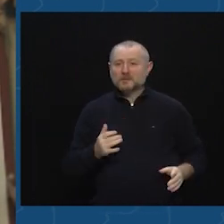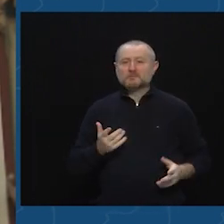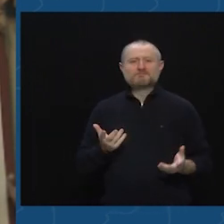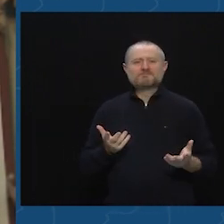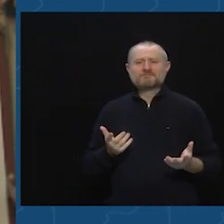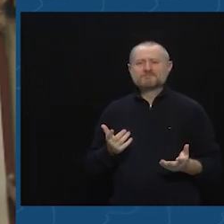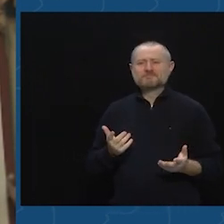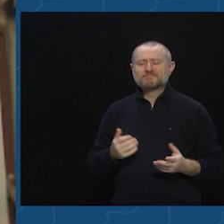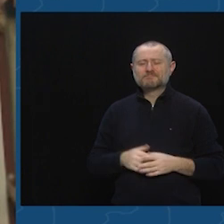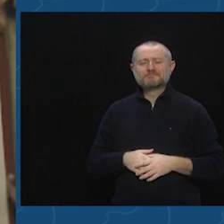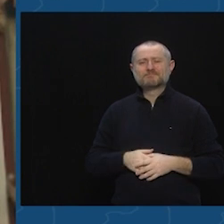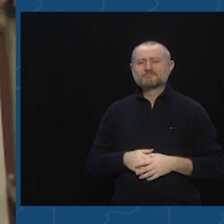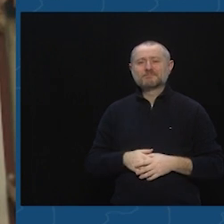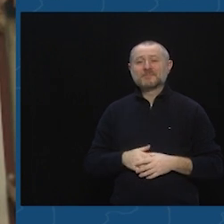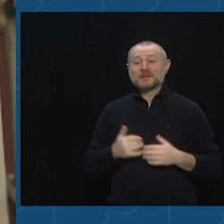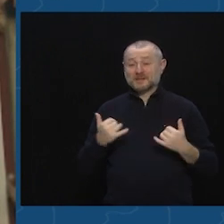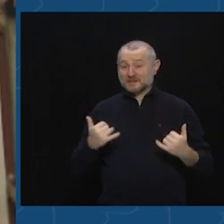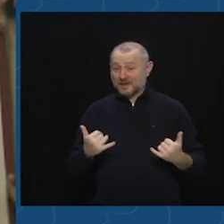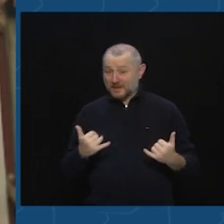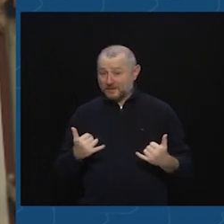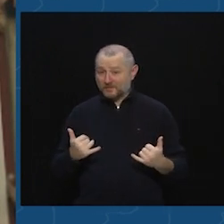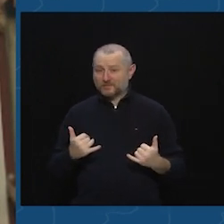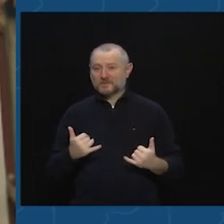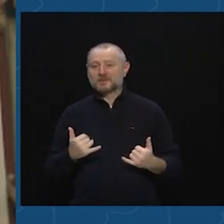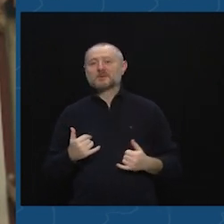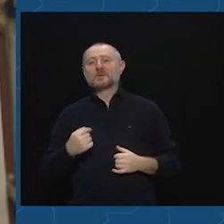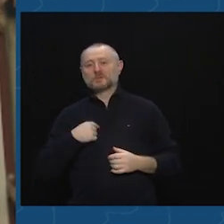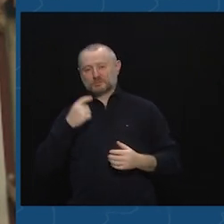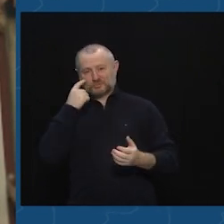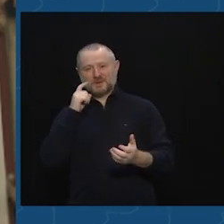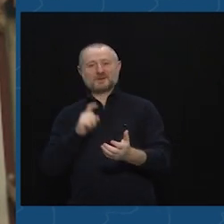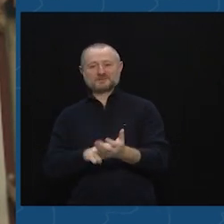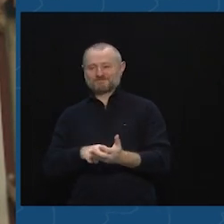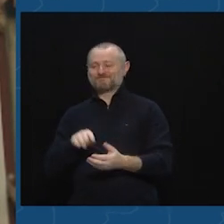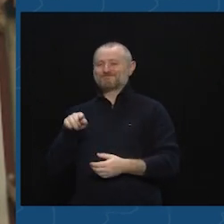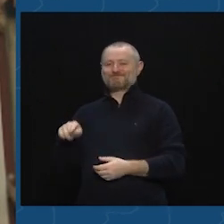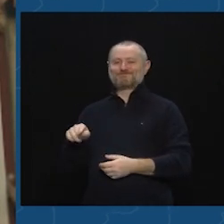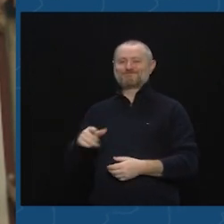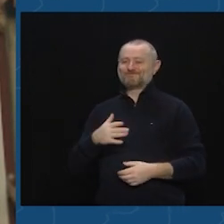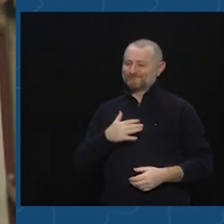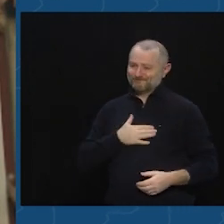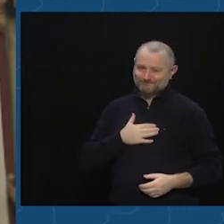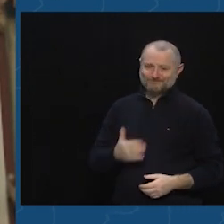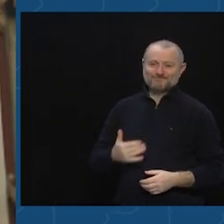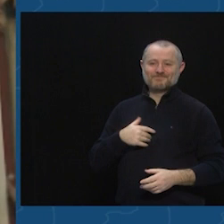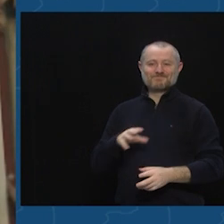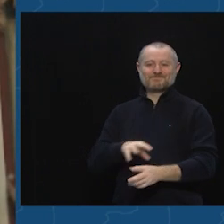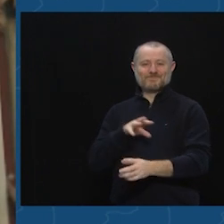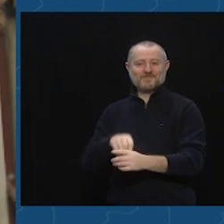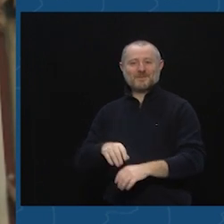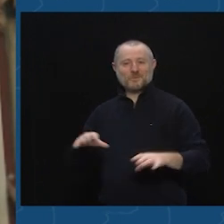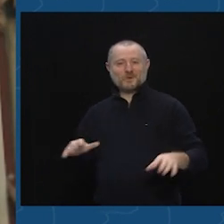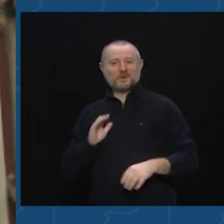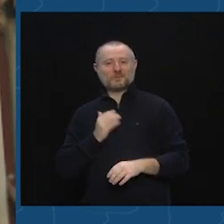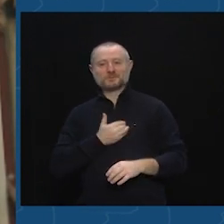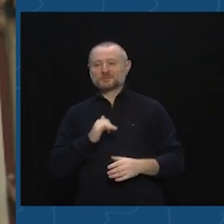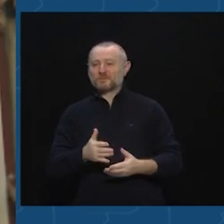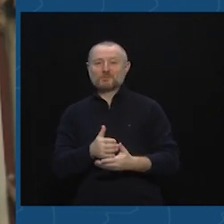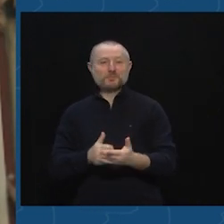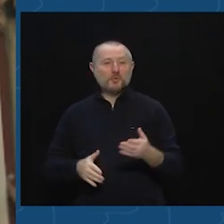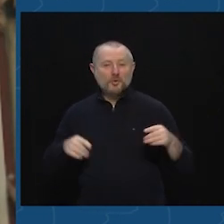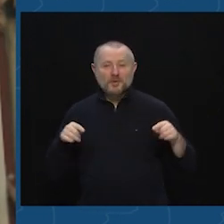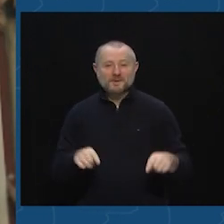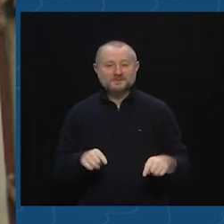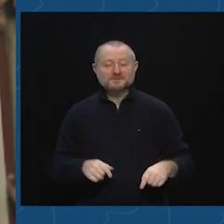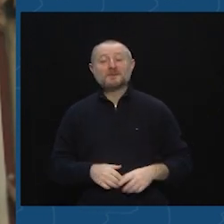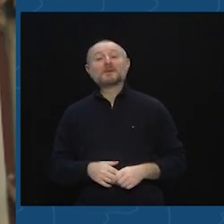Today, we are now acknowledging we're going to do our share. Now it's time for government and all other entities to